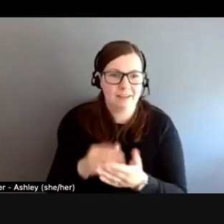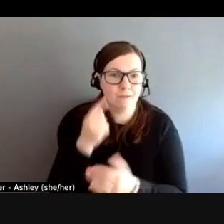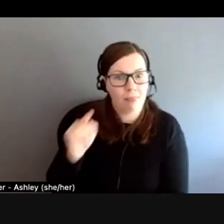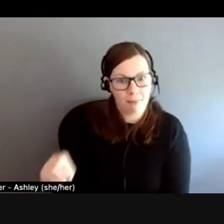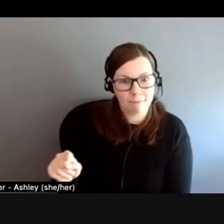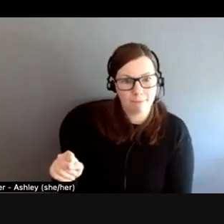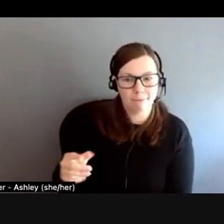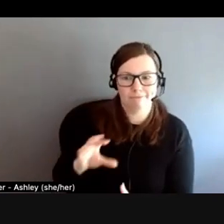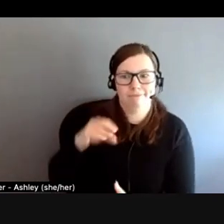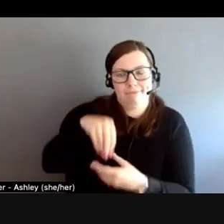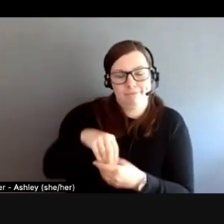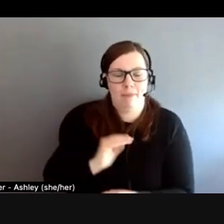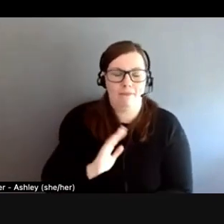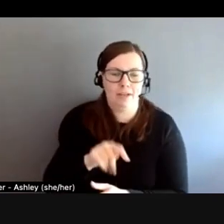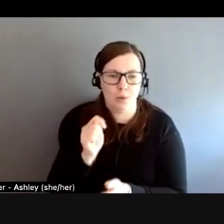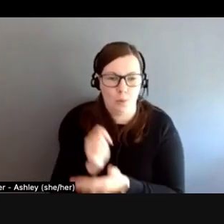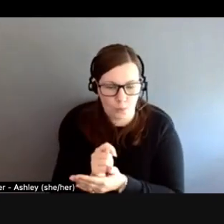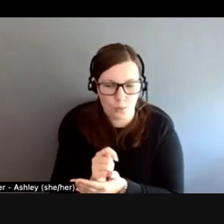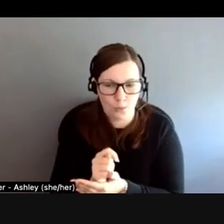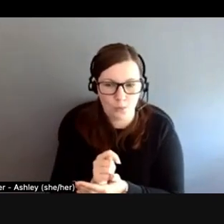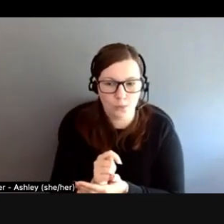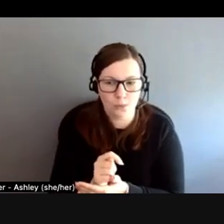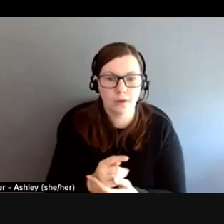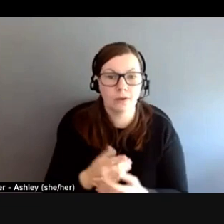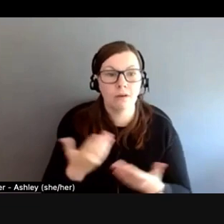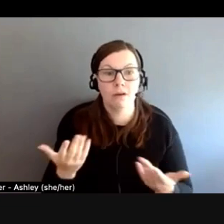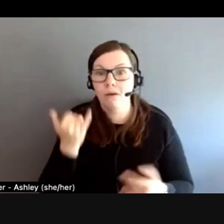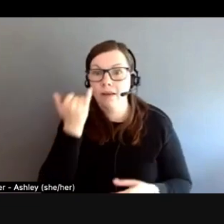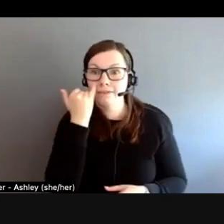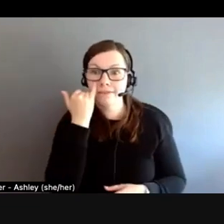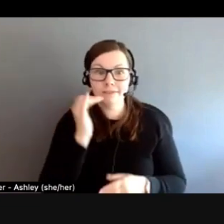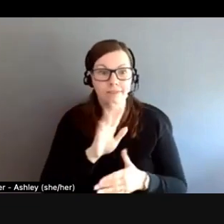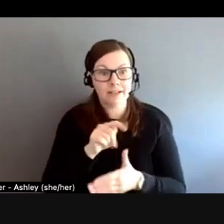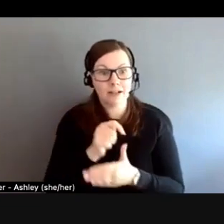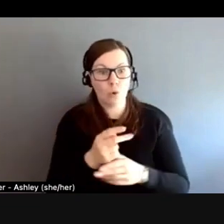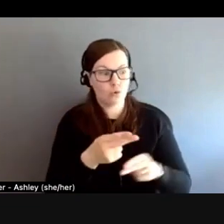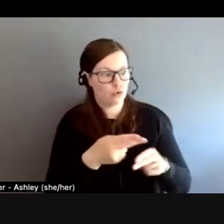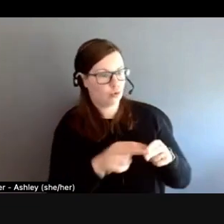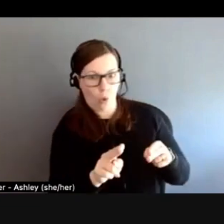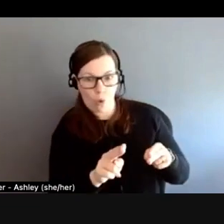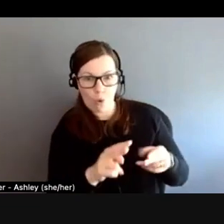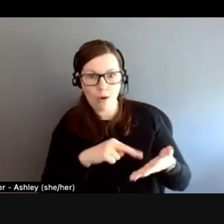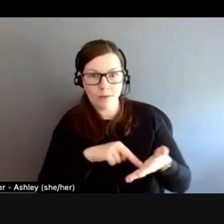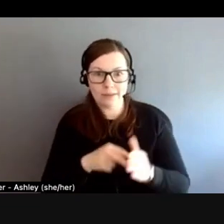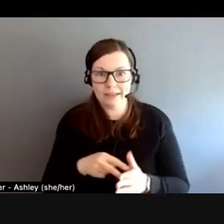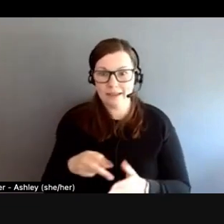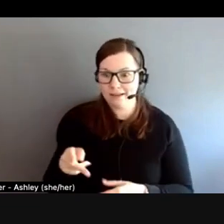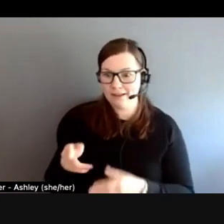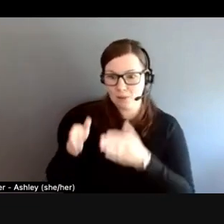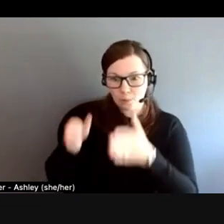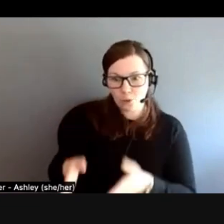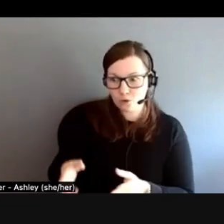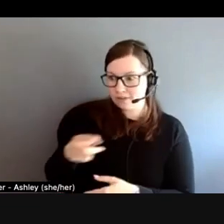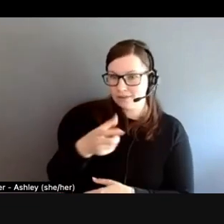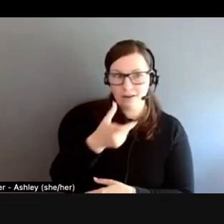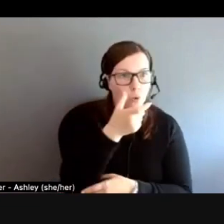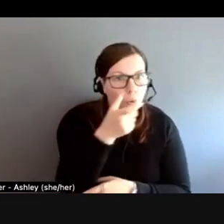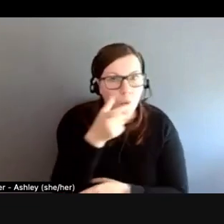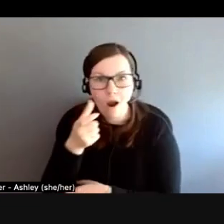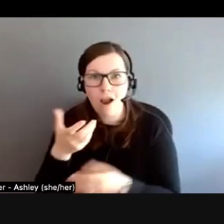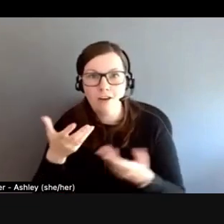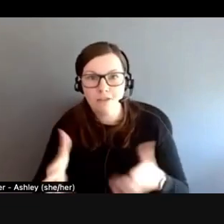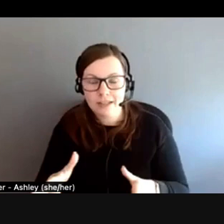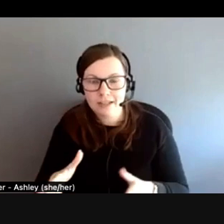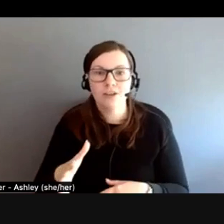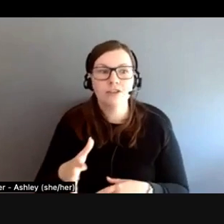at the end of it, the user will feel, oh, I learned something, and feel motivated to